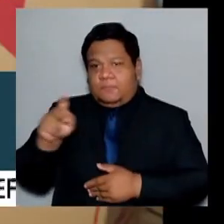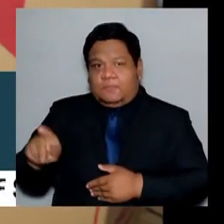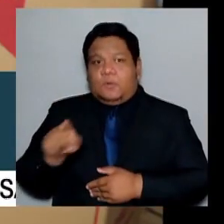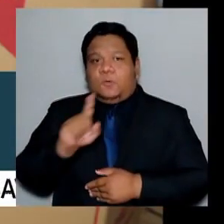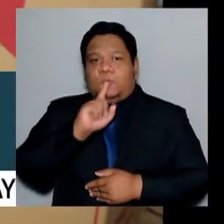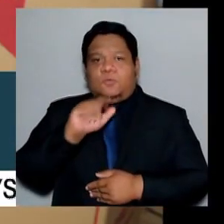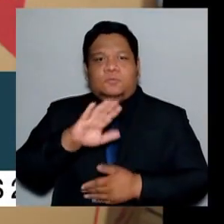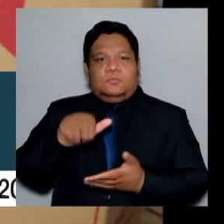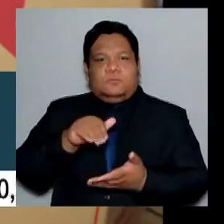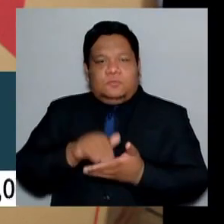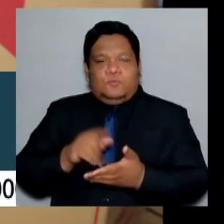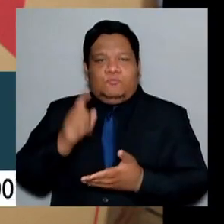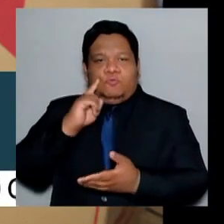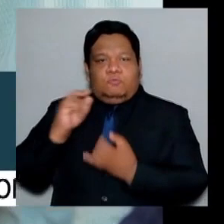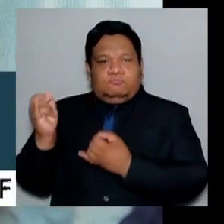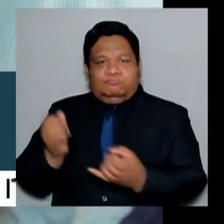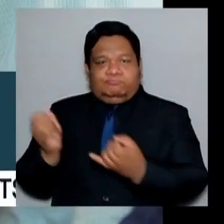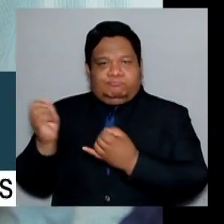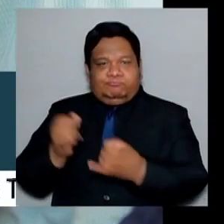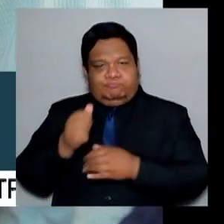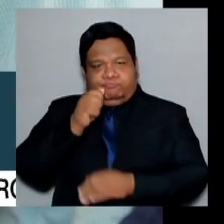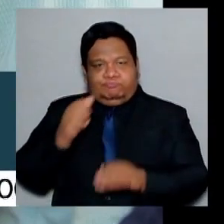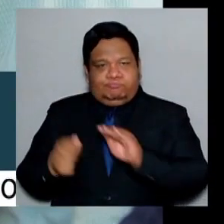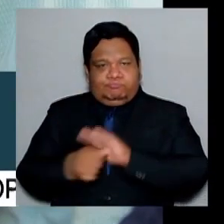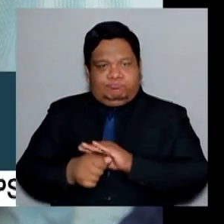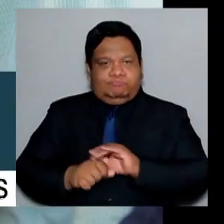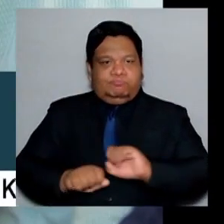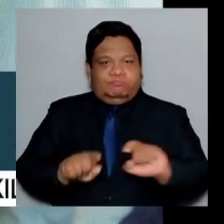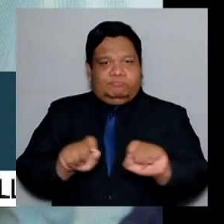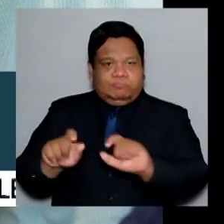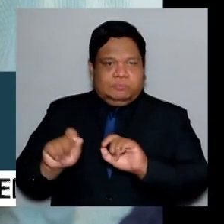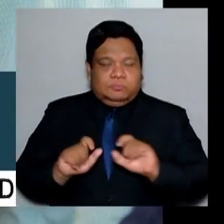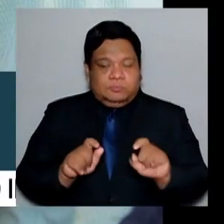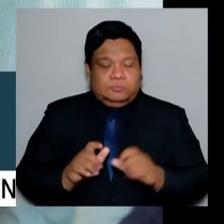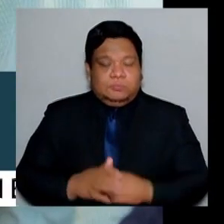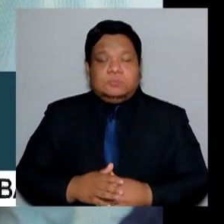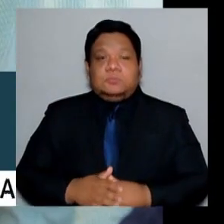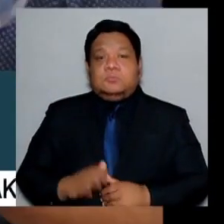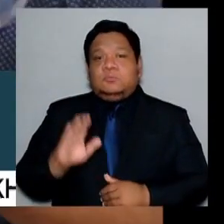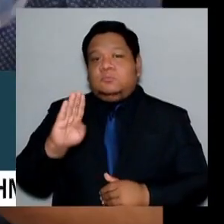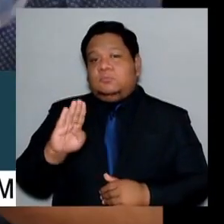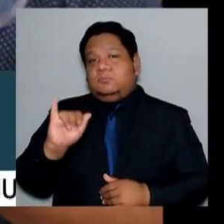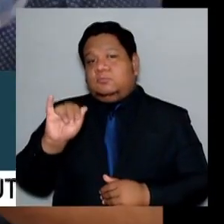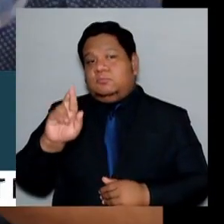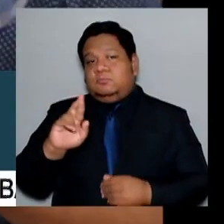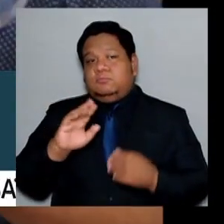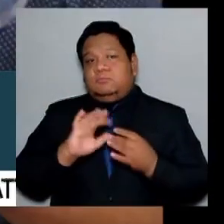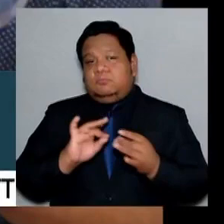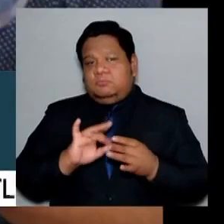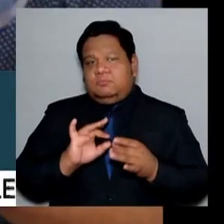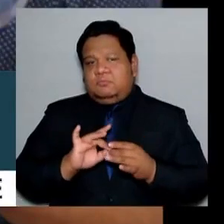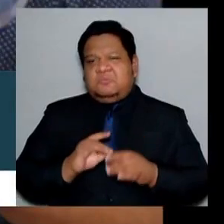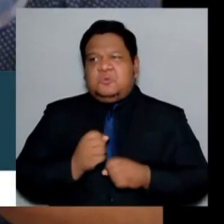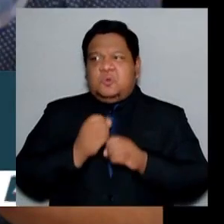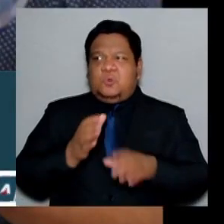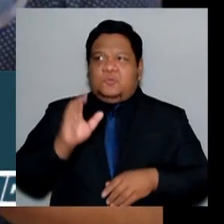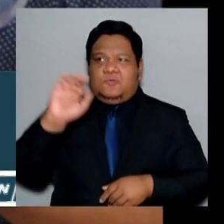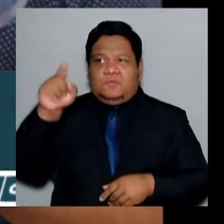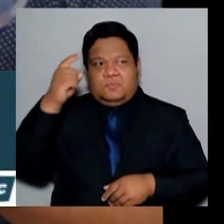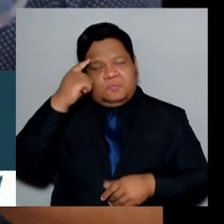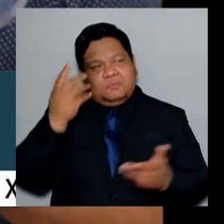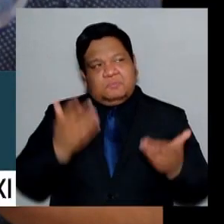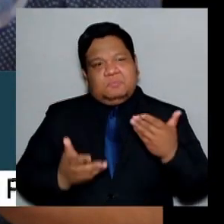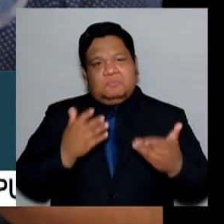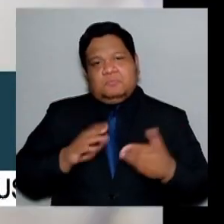of the illegal trade. The illicit tobacco trade, Stanley, the BIR says, cost the government an estimated 50 to 100 billion pesos